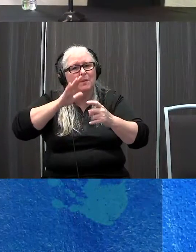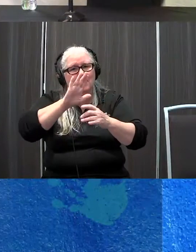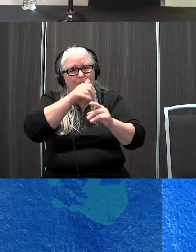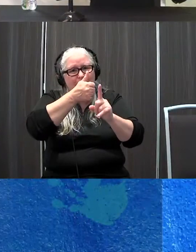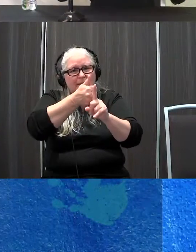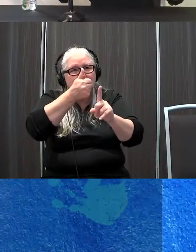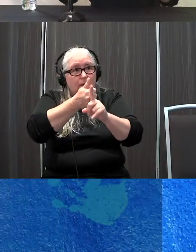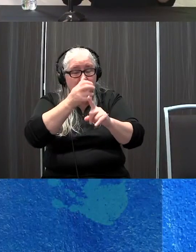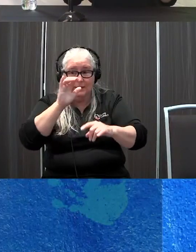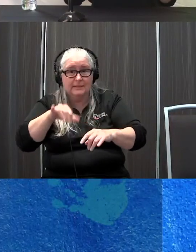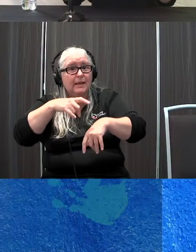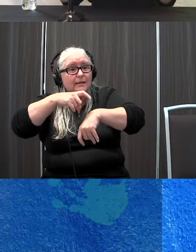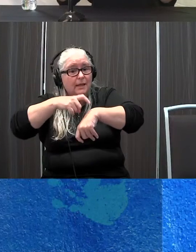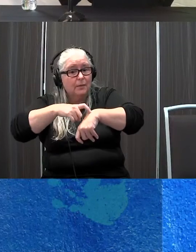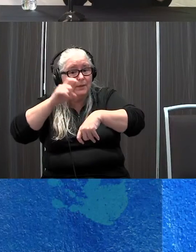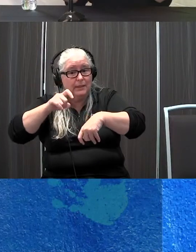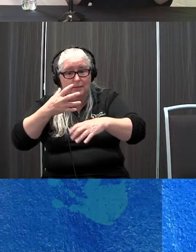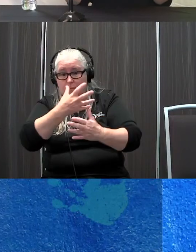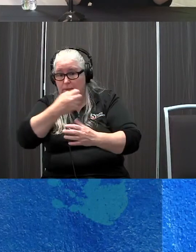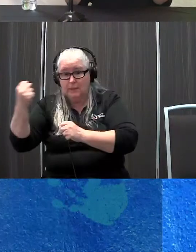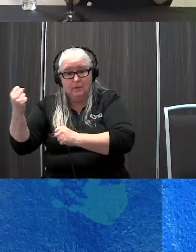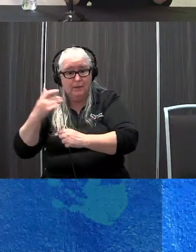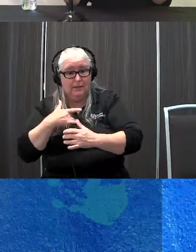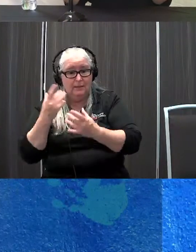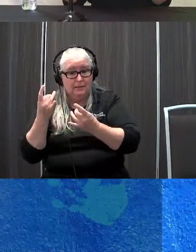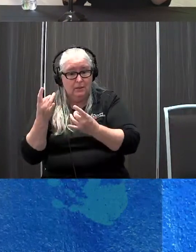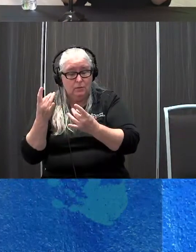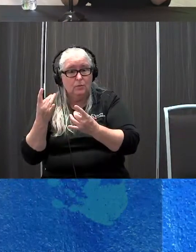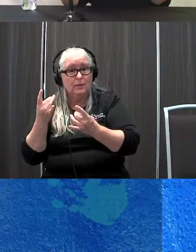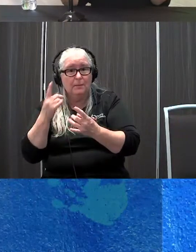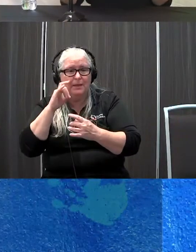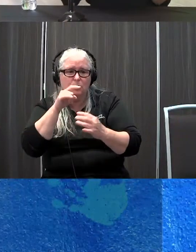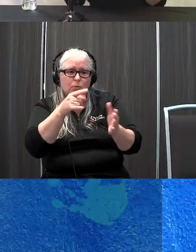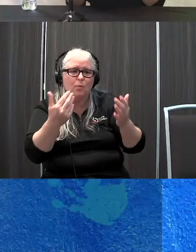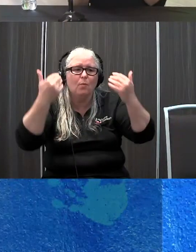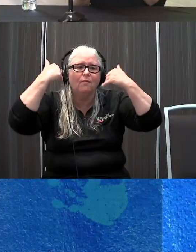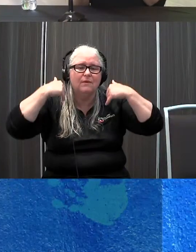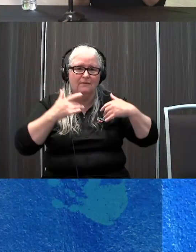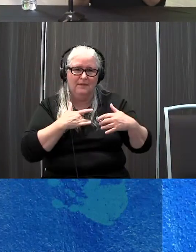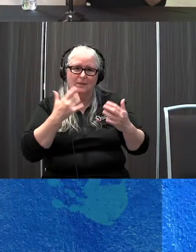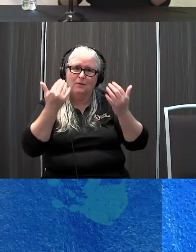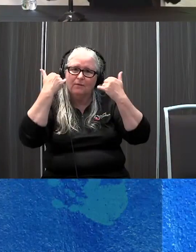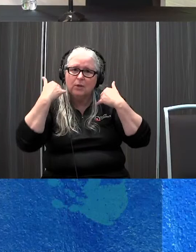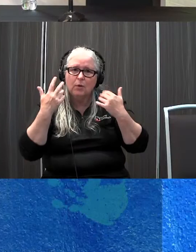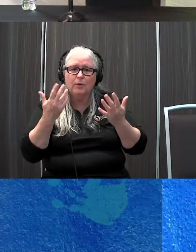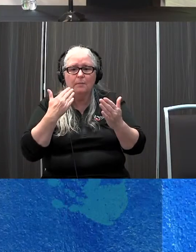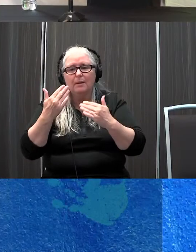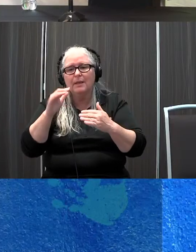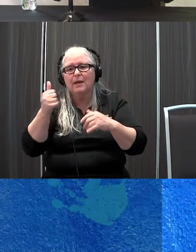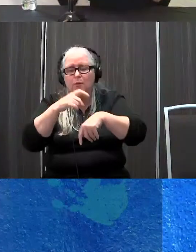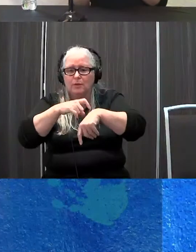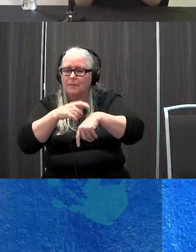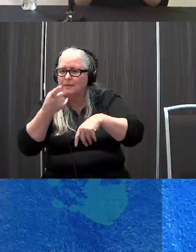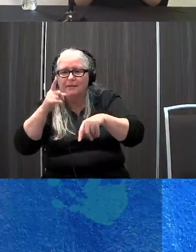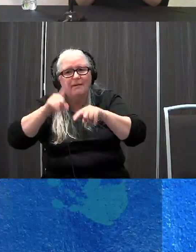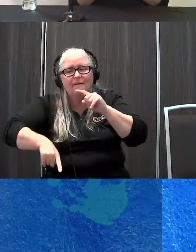really take away sensory input because they're really overloaded, versus are there times where they're really not able to focus and we need to amp it up so